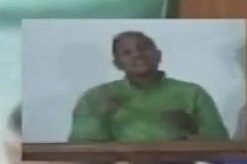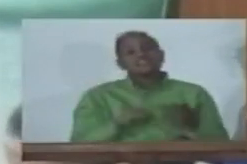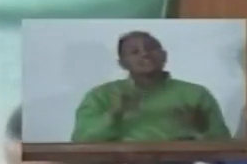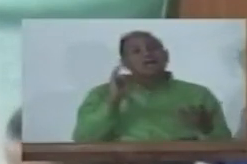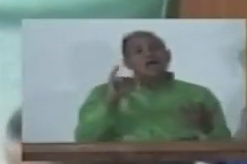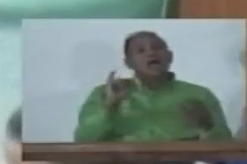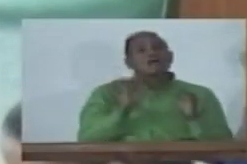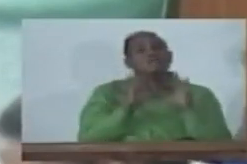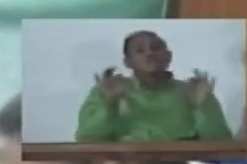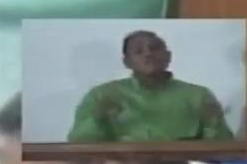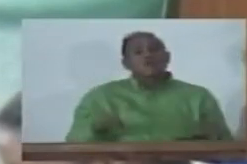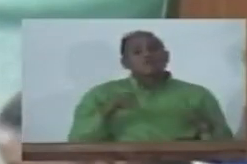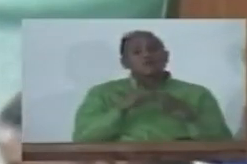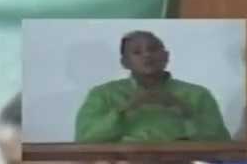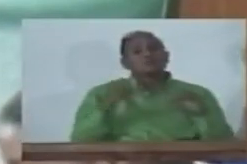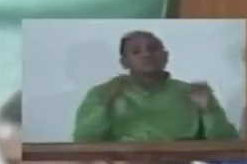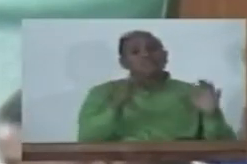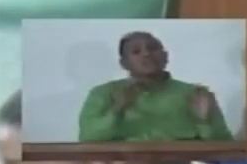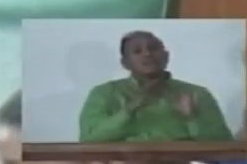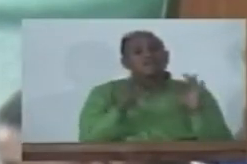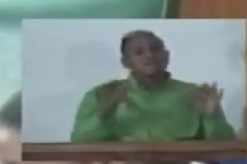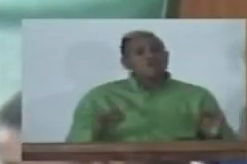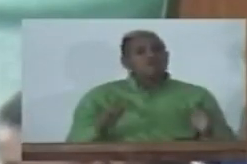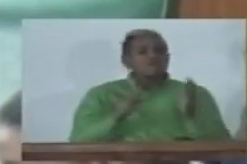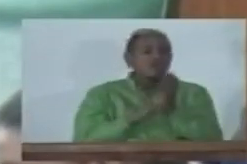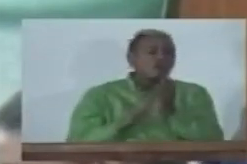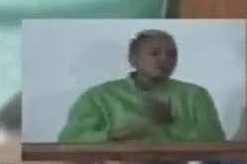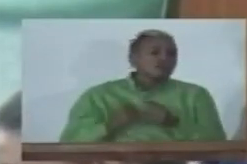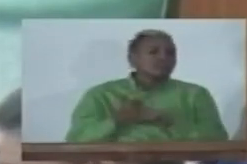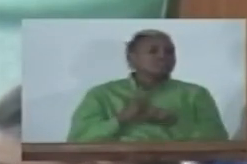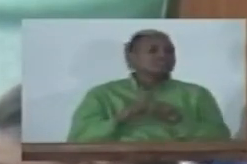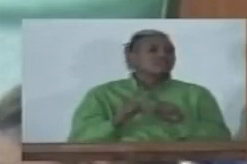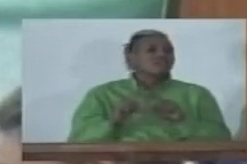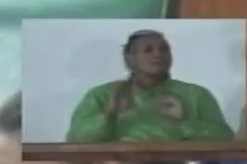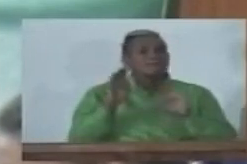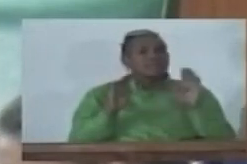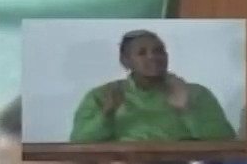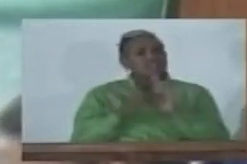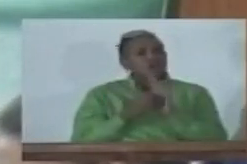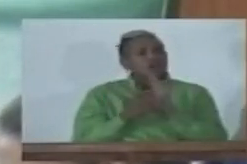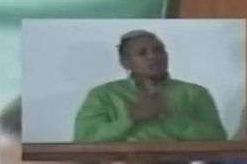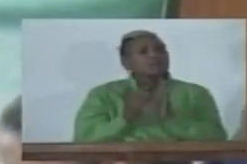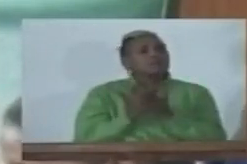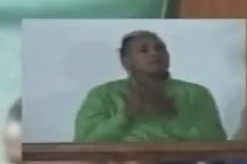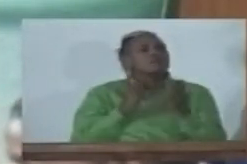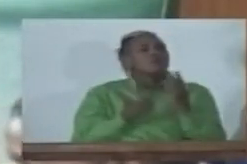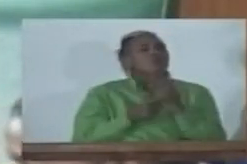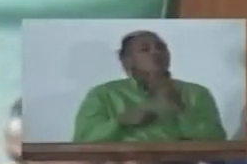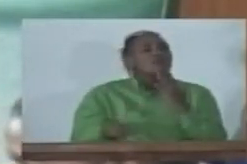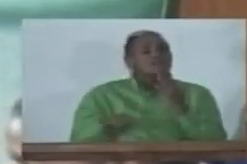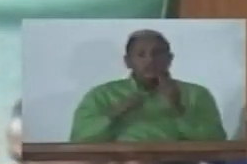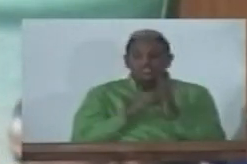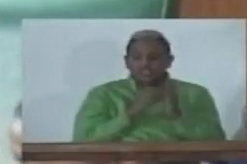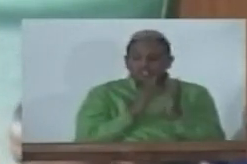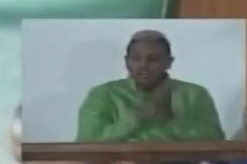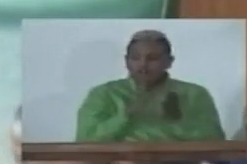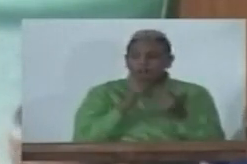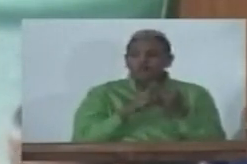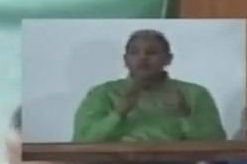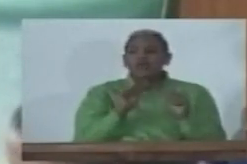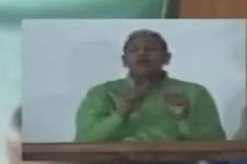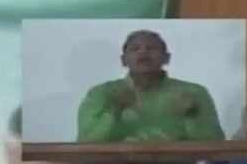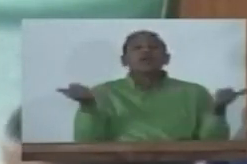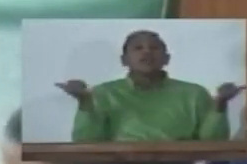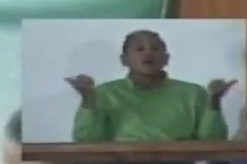Forms including the standard forms of contracts, bidding documents, pre-qualification documents, and any